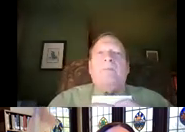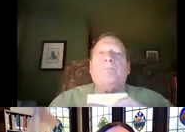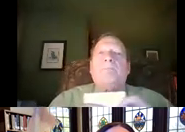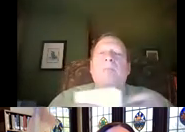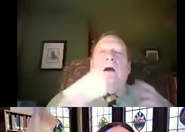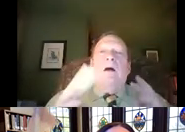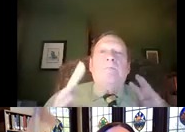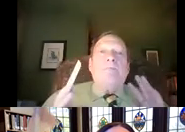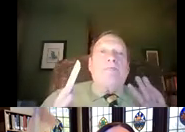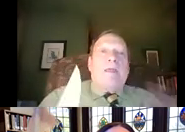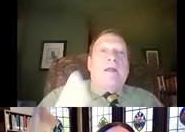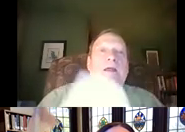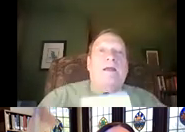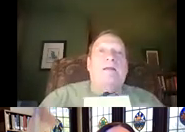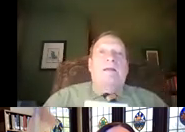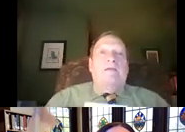but